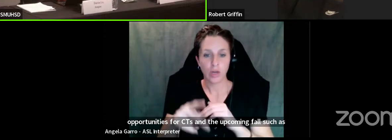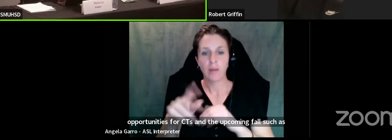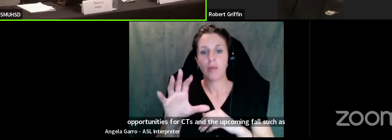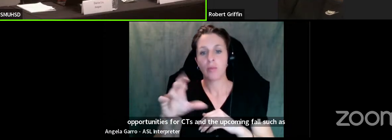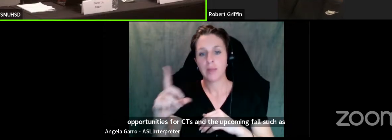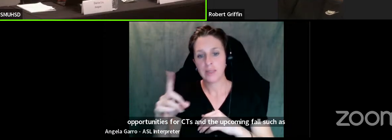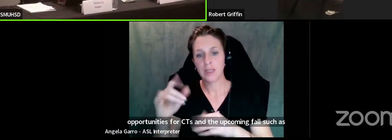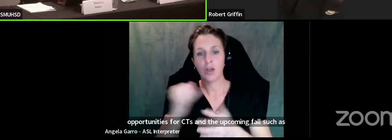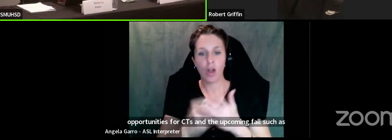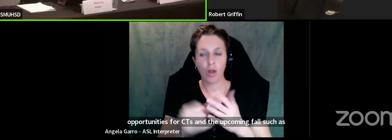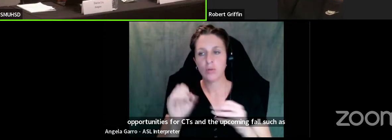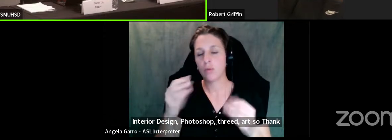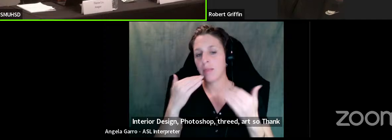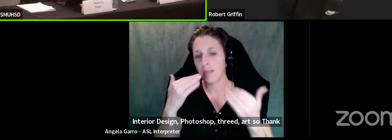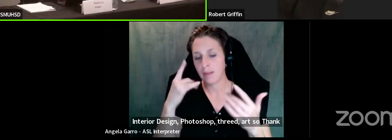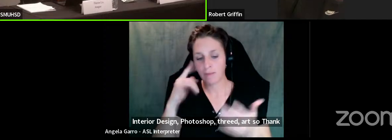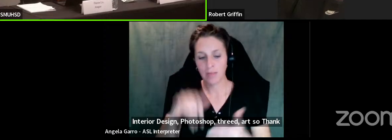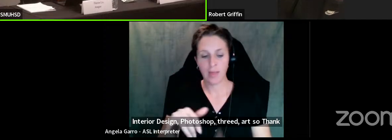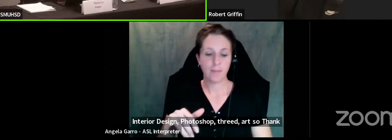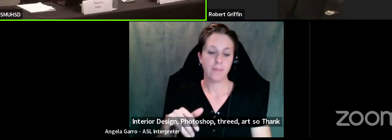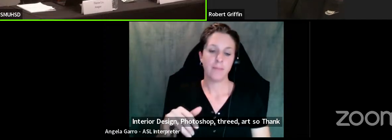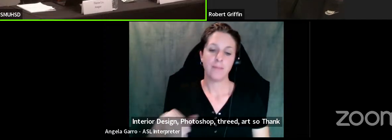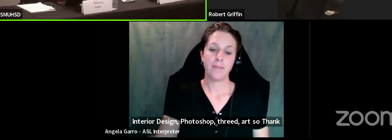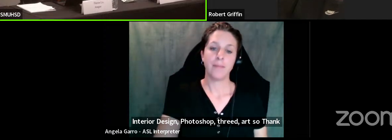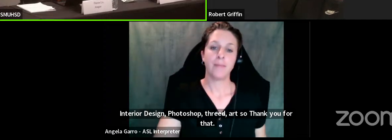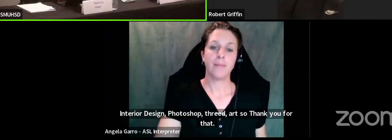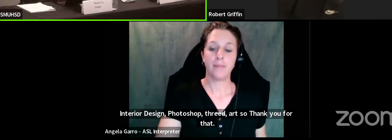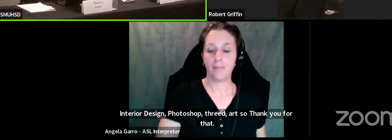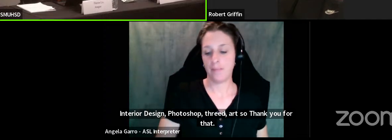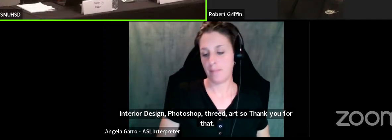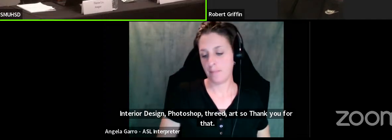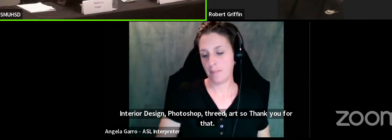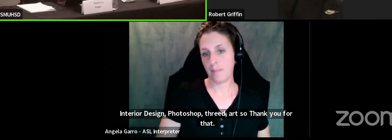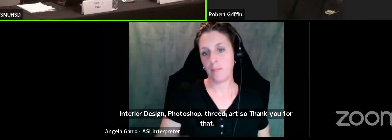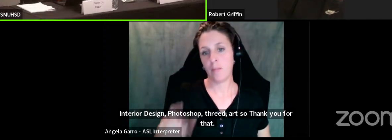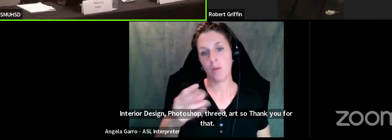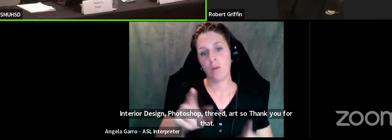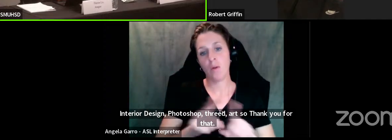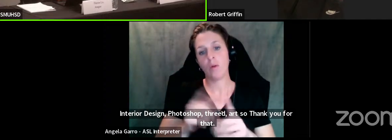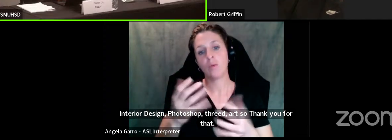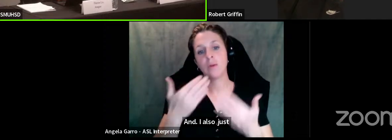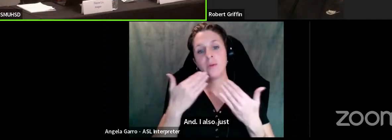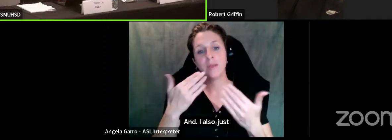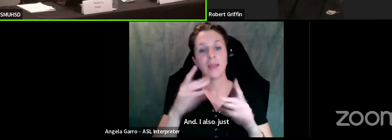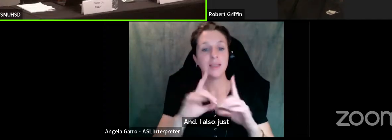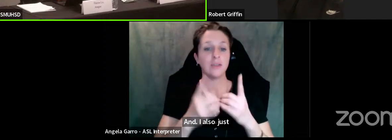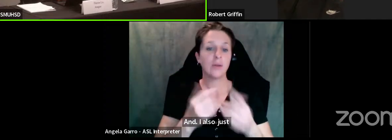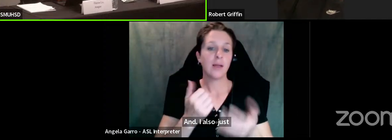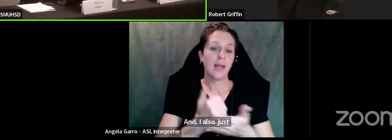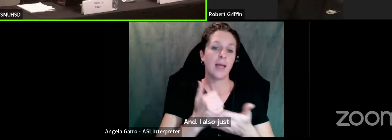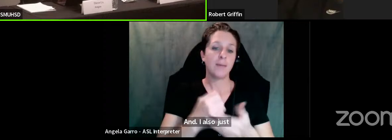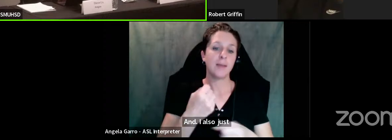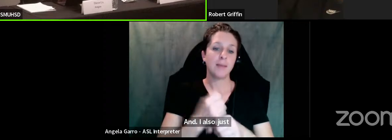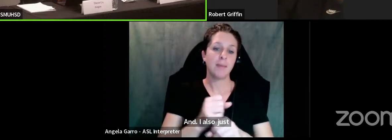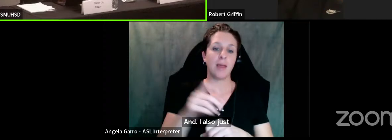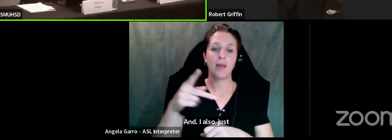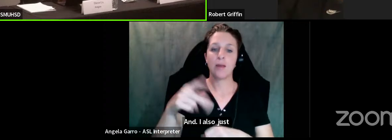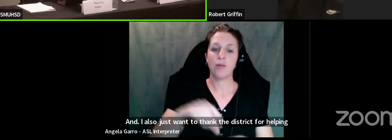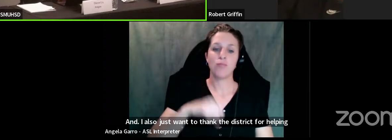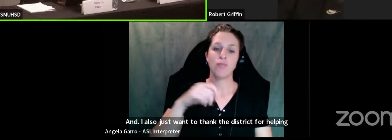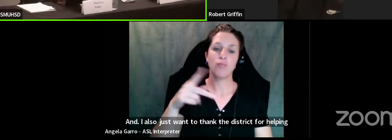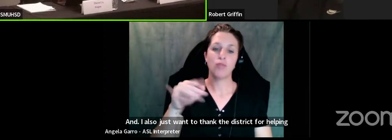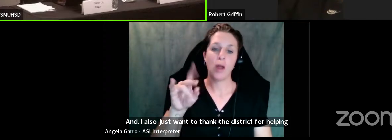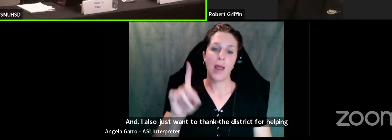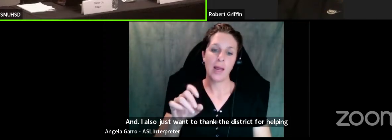So thank you for that. And I also just want to thank the district for helping make the Pride Prom possible, helps